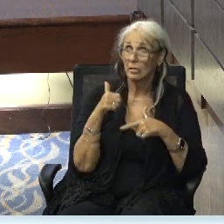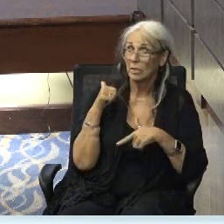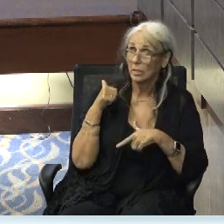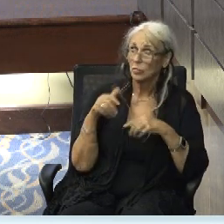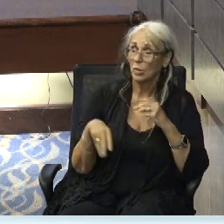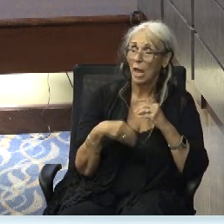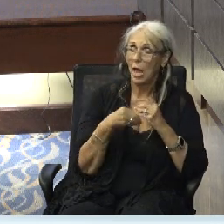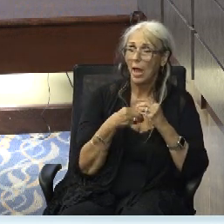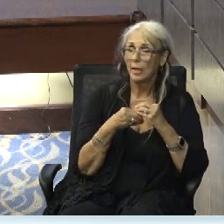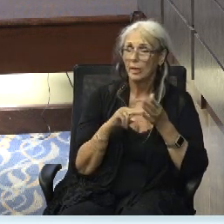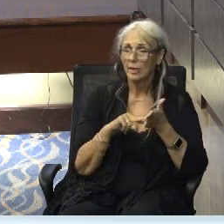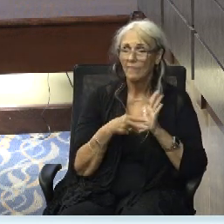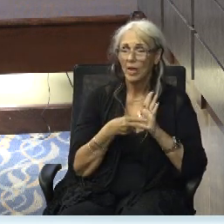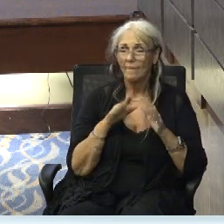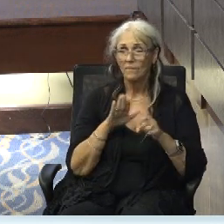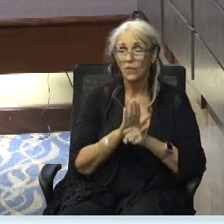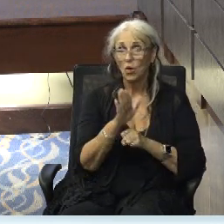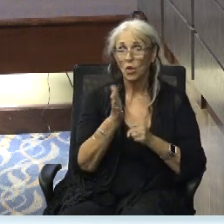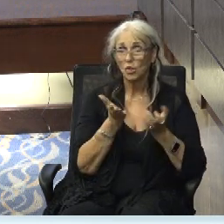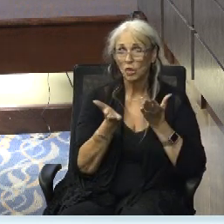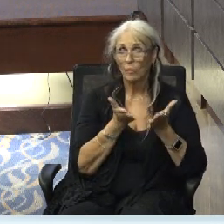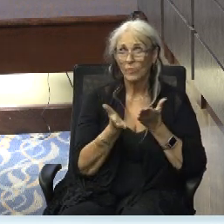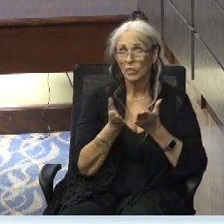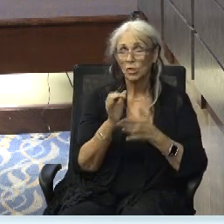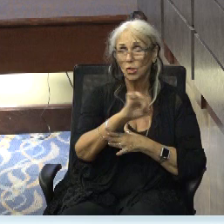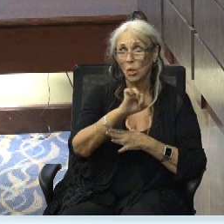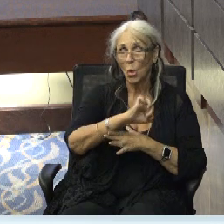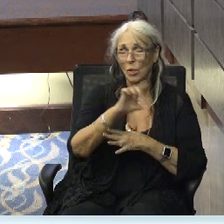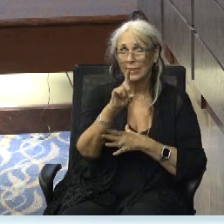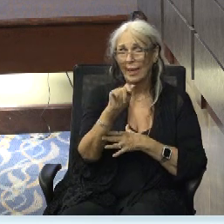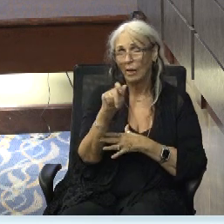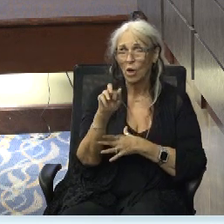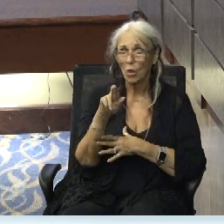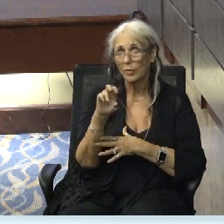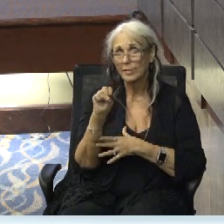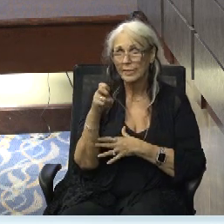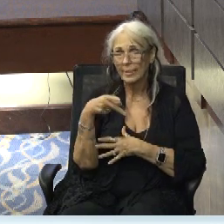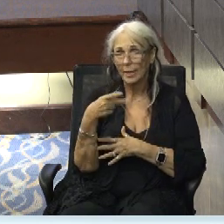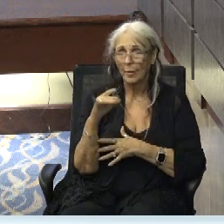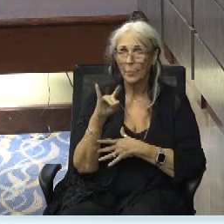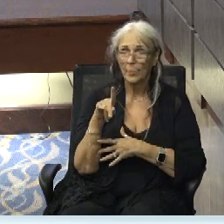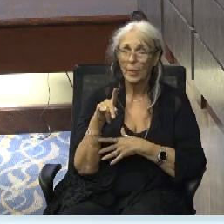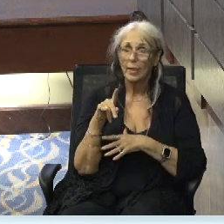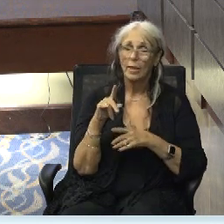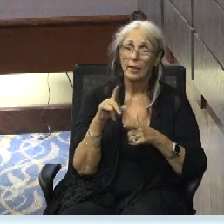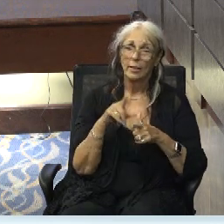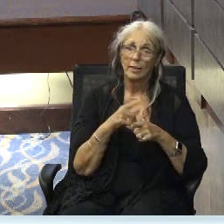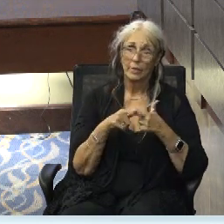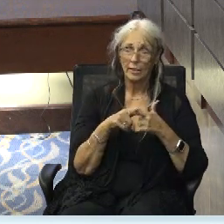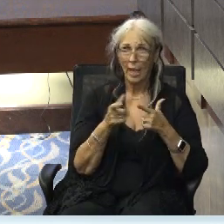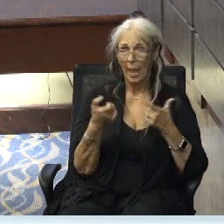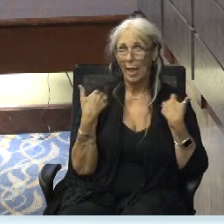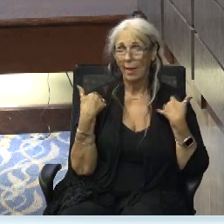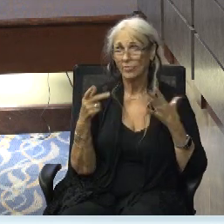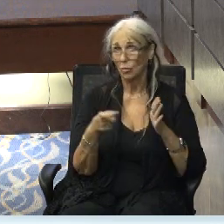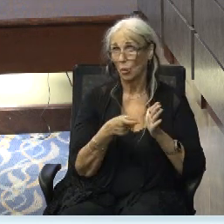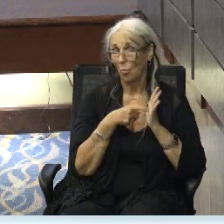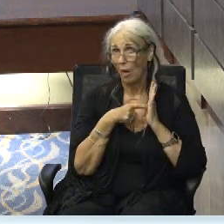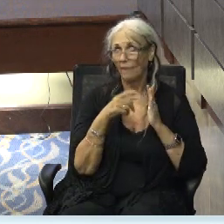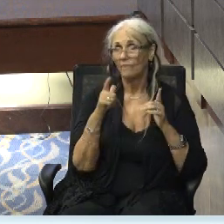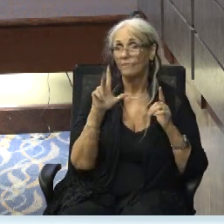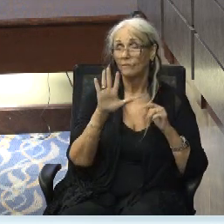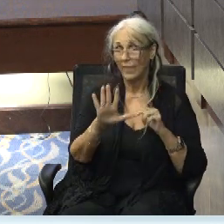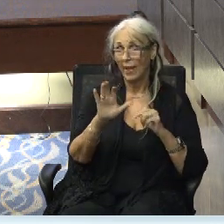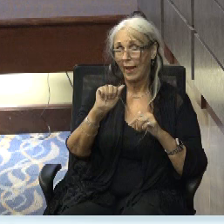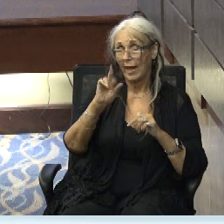a definition for a full-service automobile dealership, and then it has some qualifiers on it. It has to be at least 5 acres in